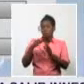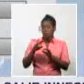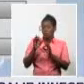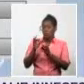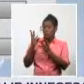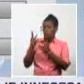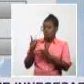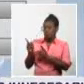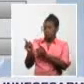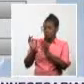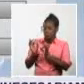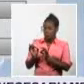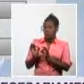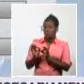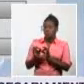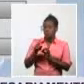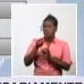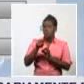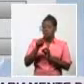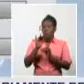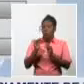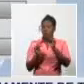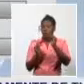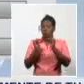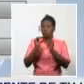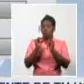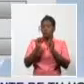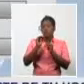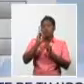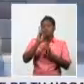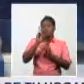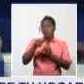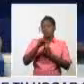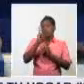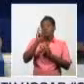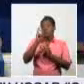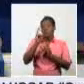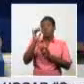4,608 died yesterday, for a cumulative total of